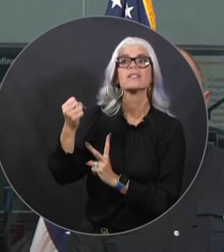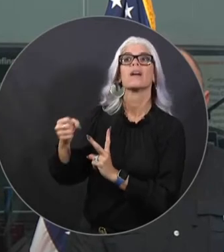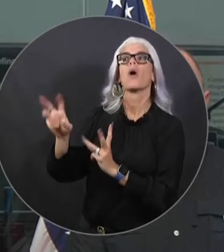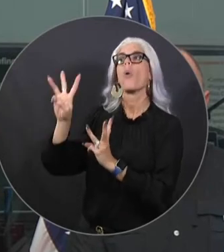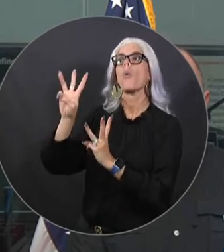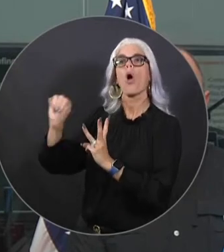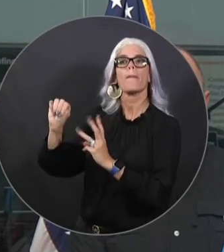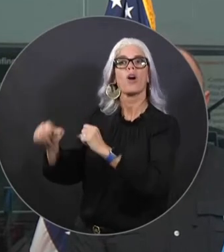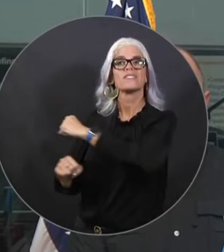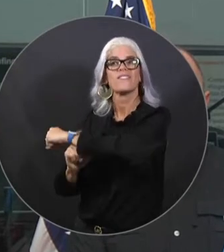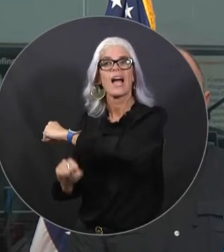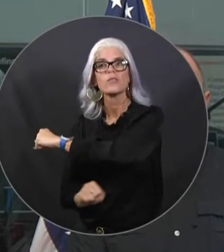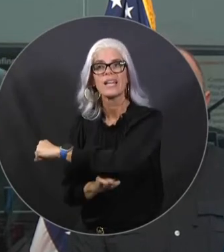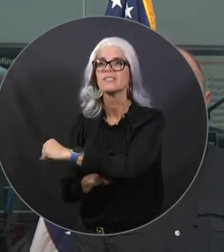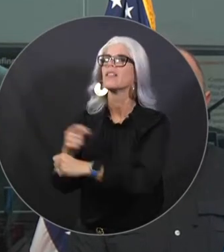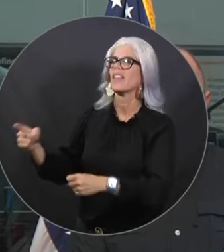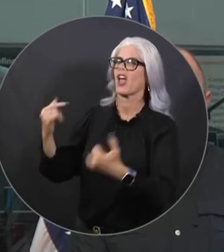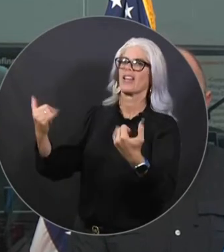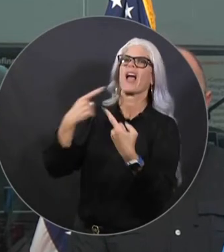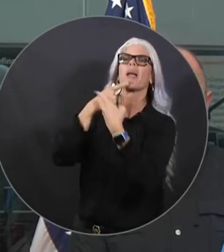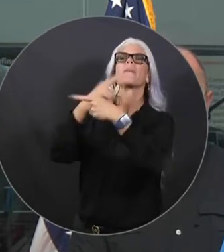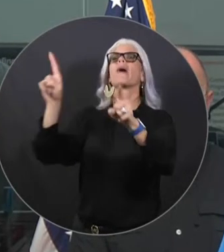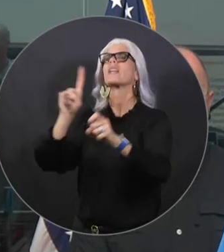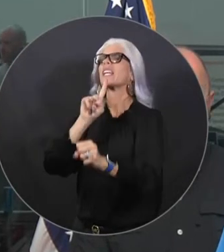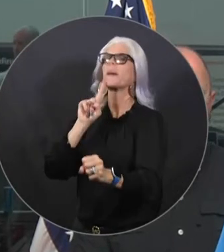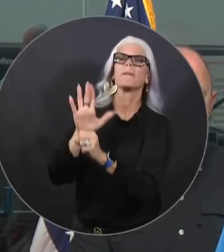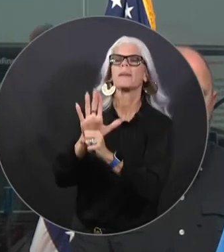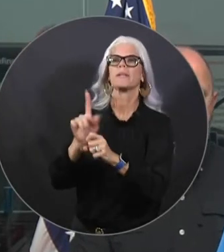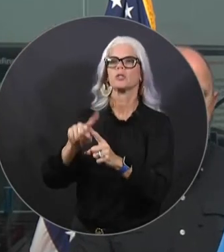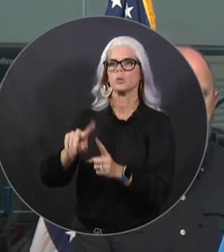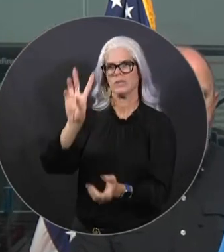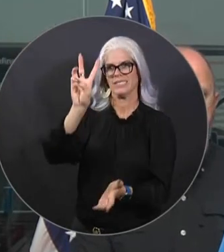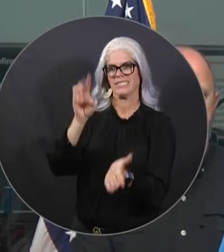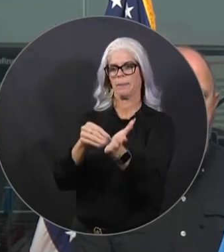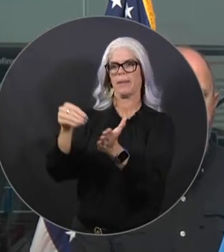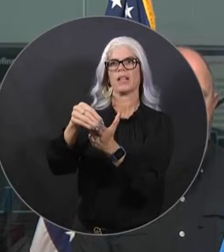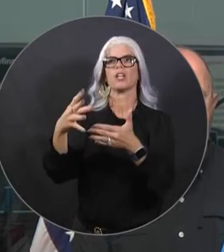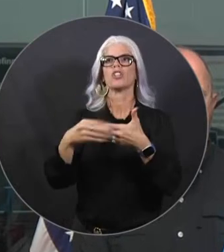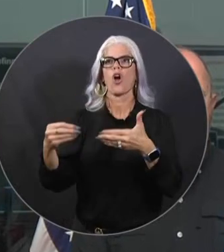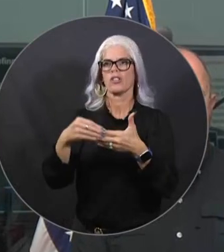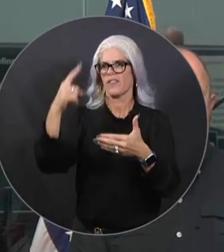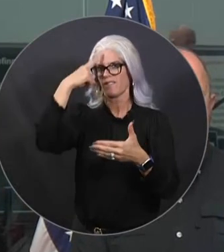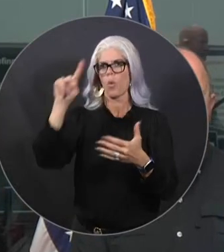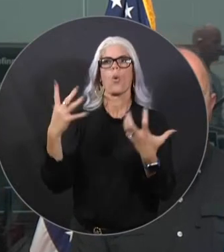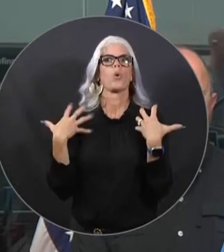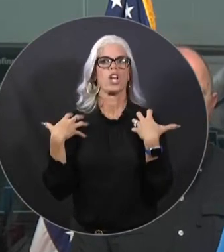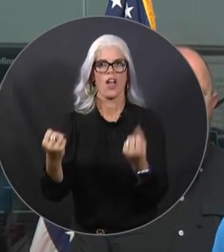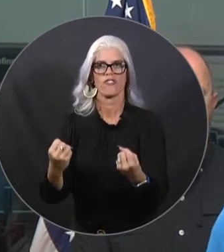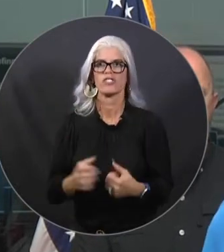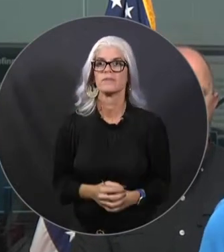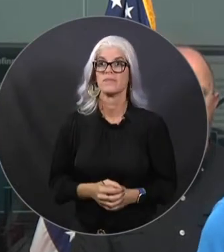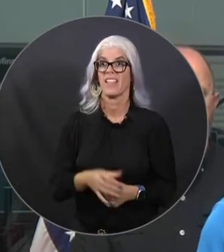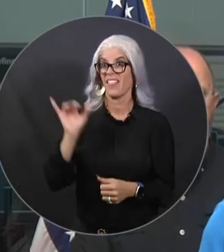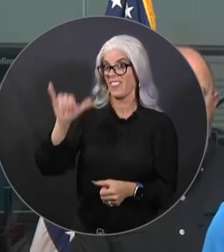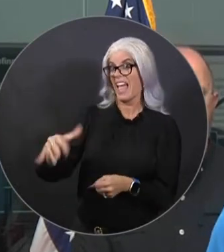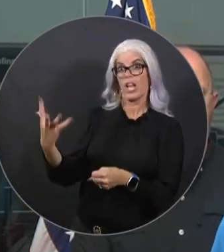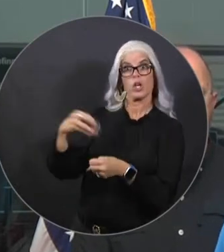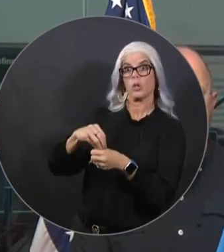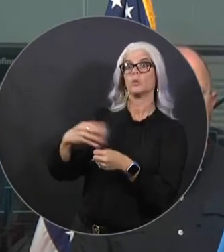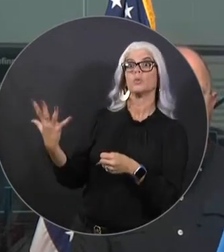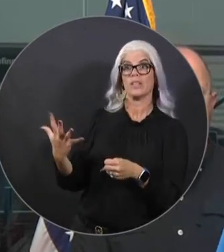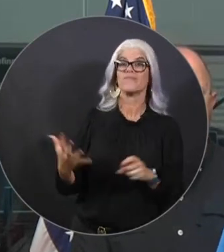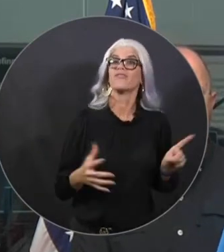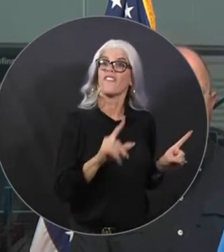$6 million for recovery and relief efforts. And this level of support does include First Lady Now, a $1.5